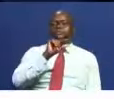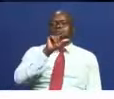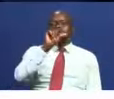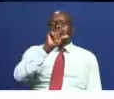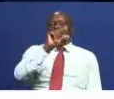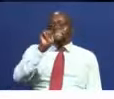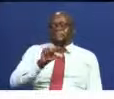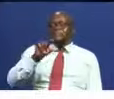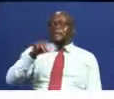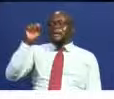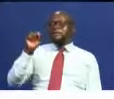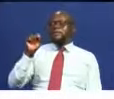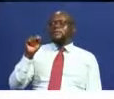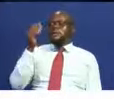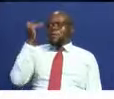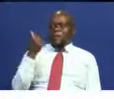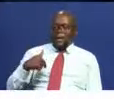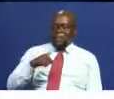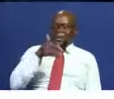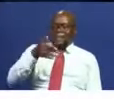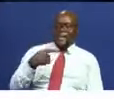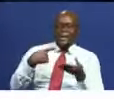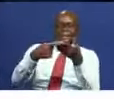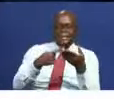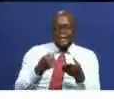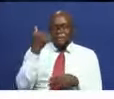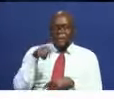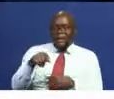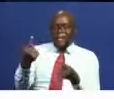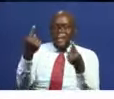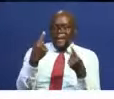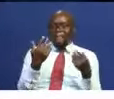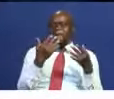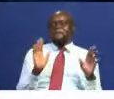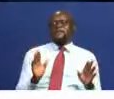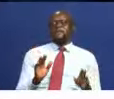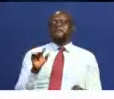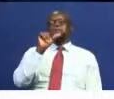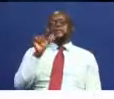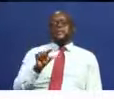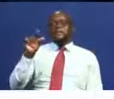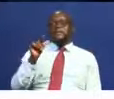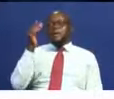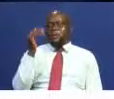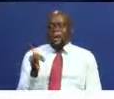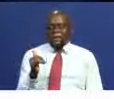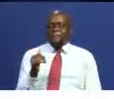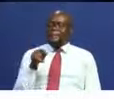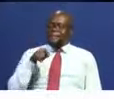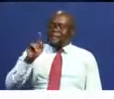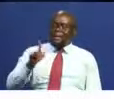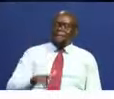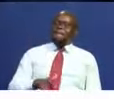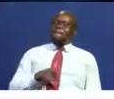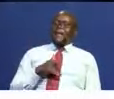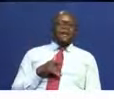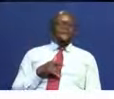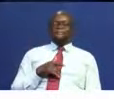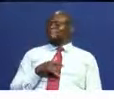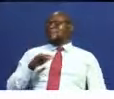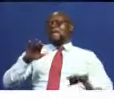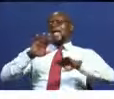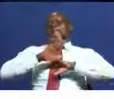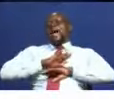we are here today discussing this motion because they came out. Why? Because they are fed up with the